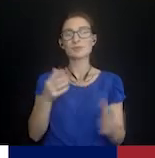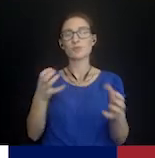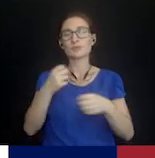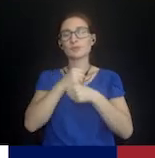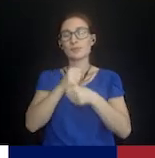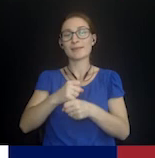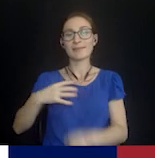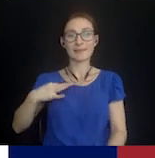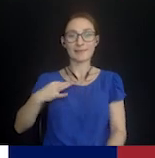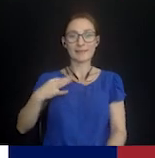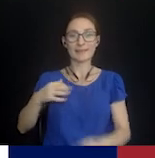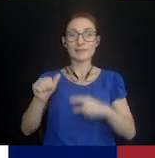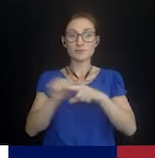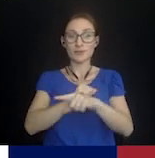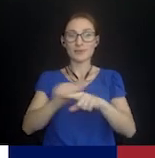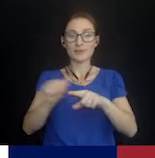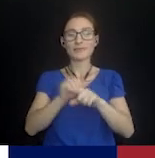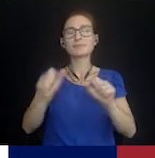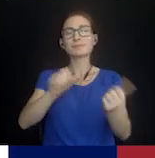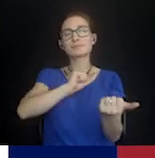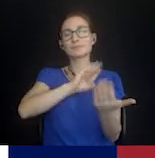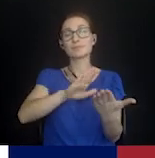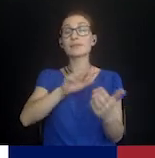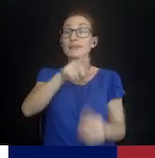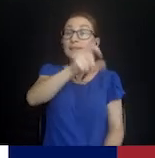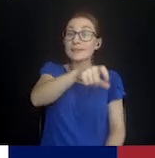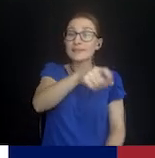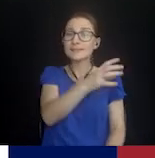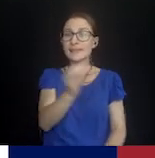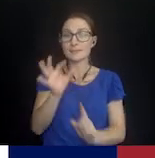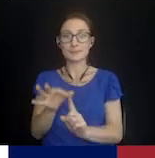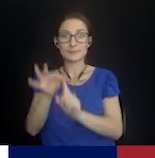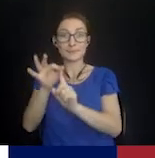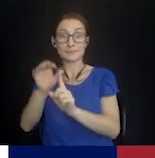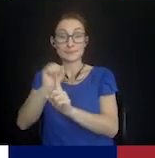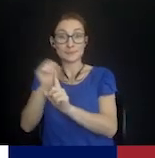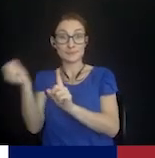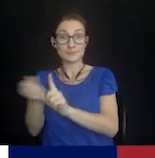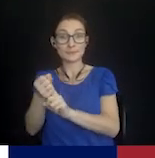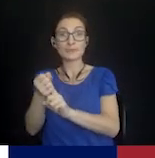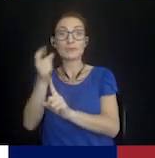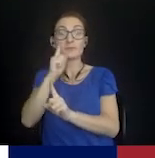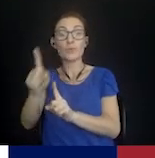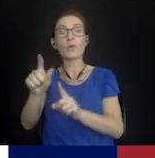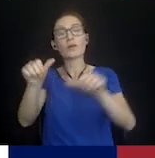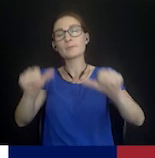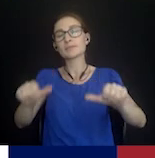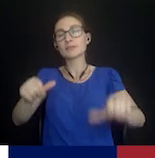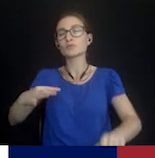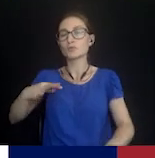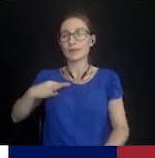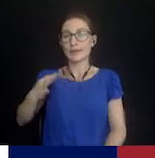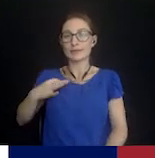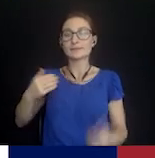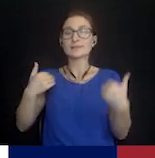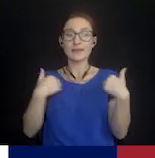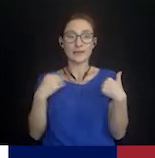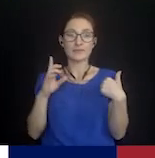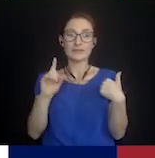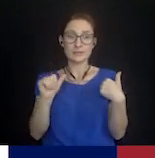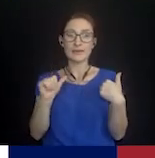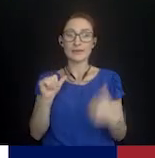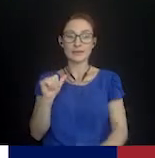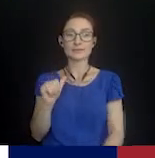training to address the needs and the unique circumstances of potential candidates